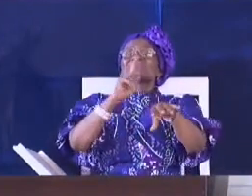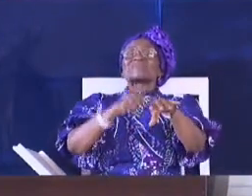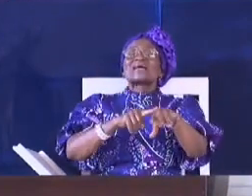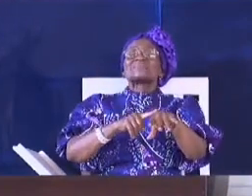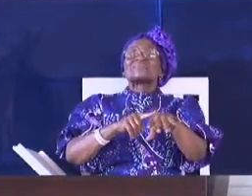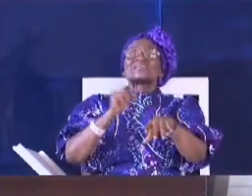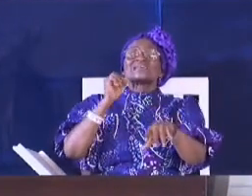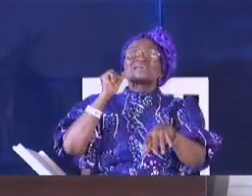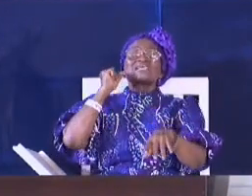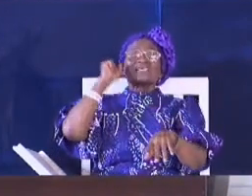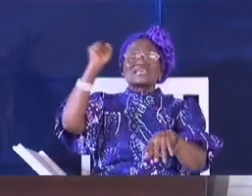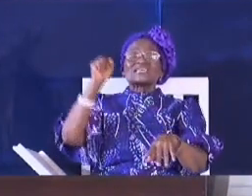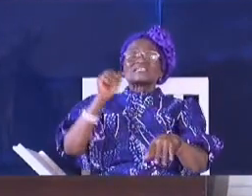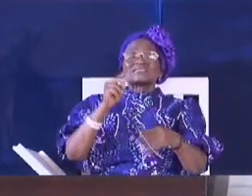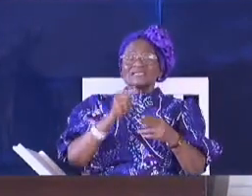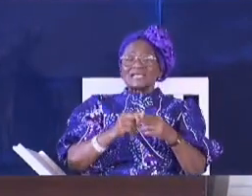Elisha.